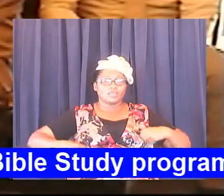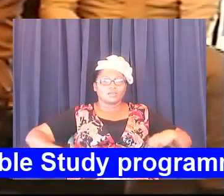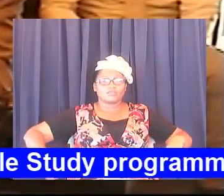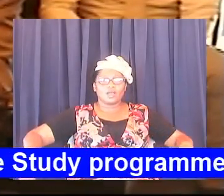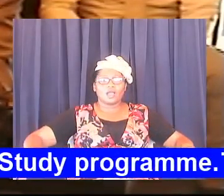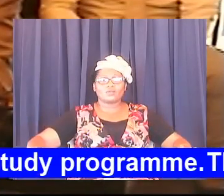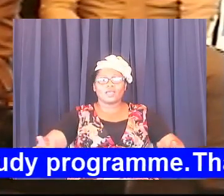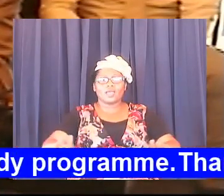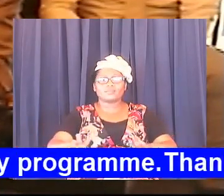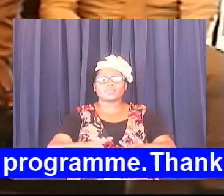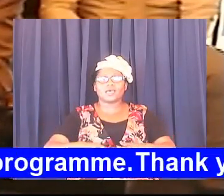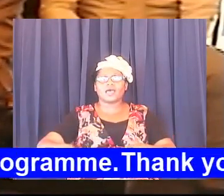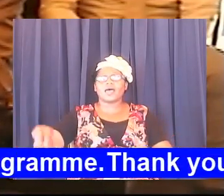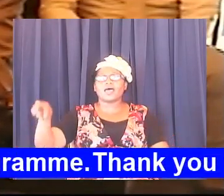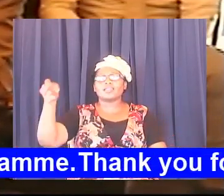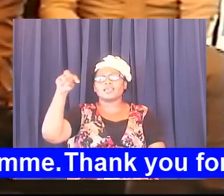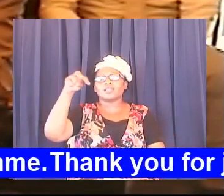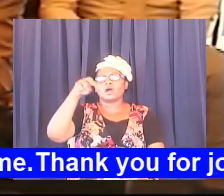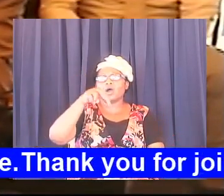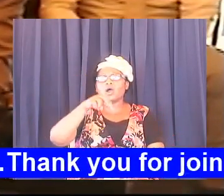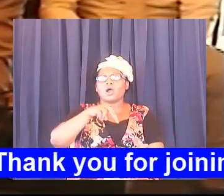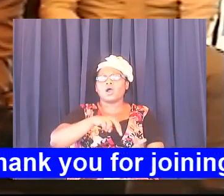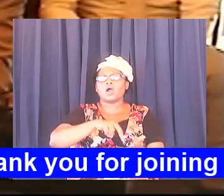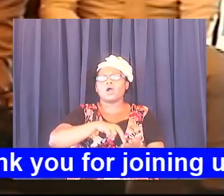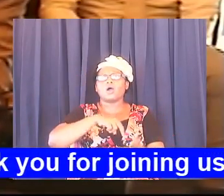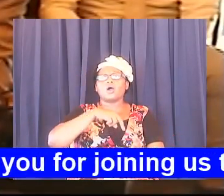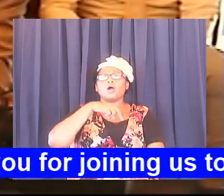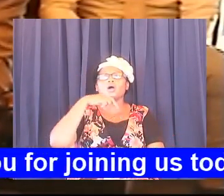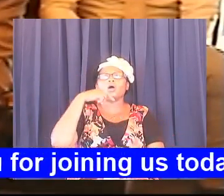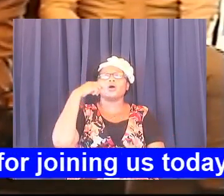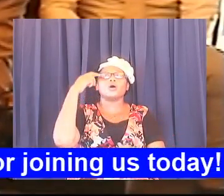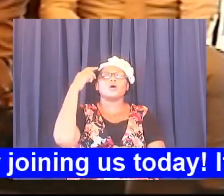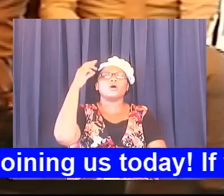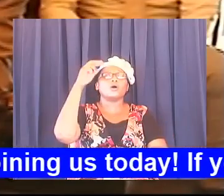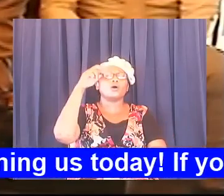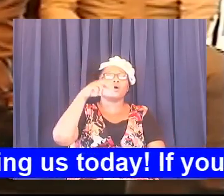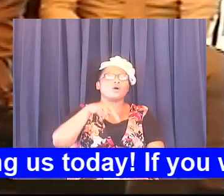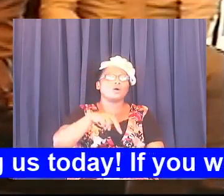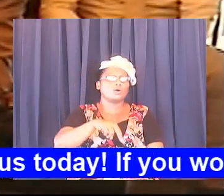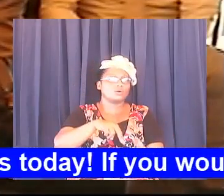God. The ground I'm standing on. Thank you, Jesus.